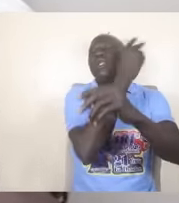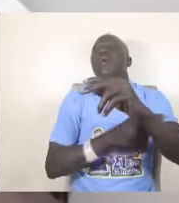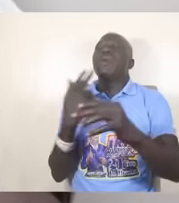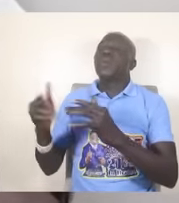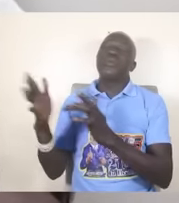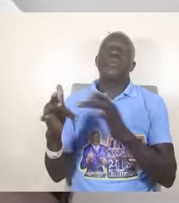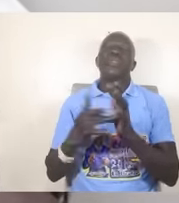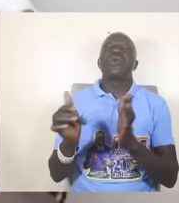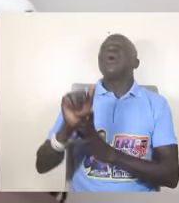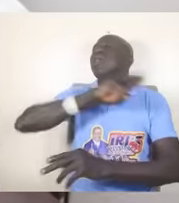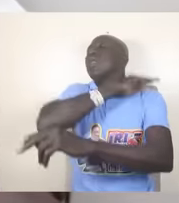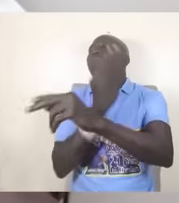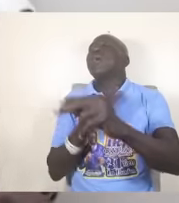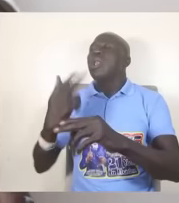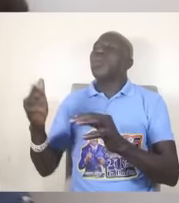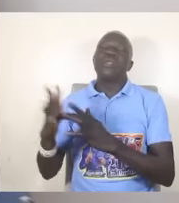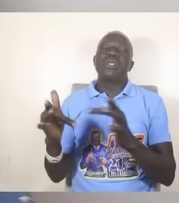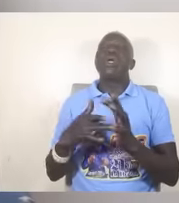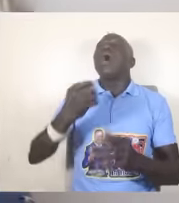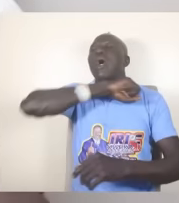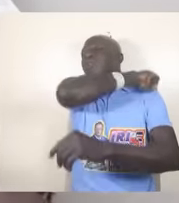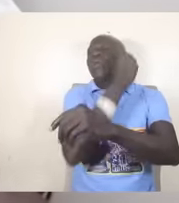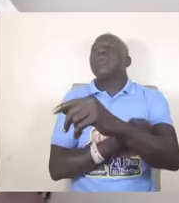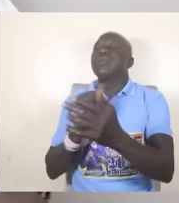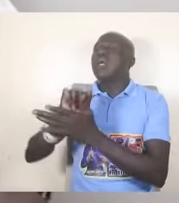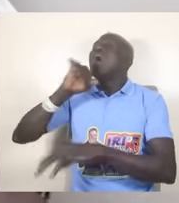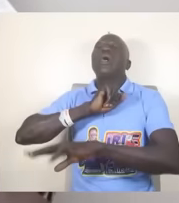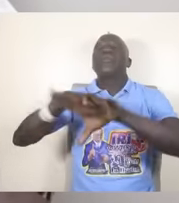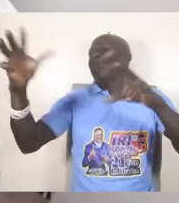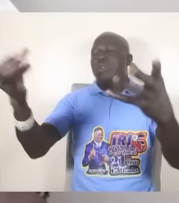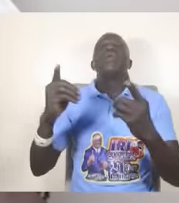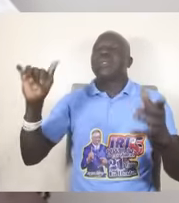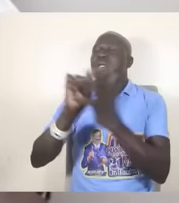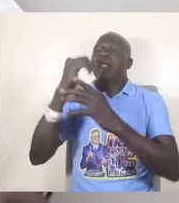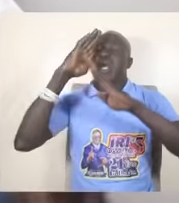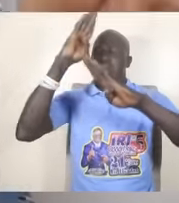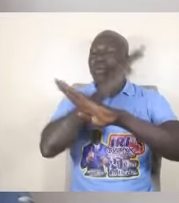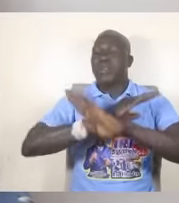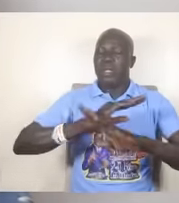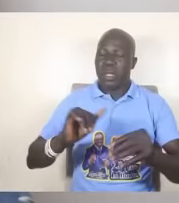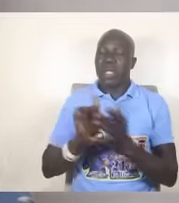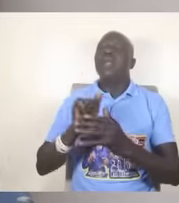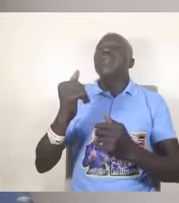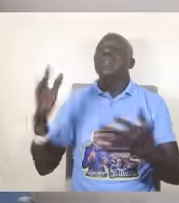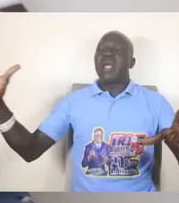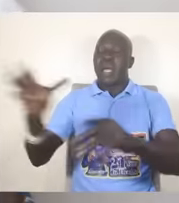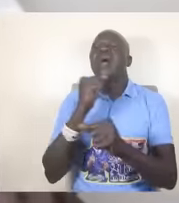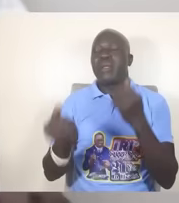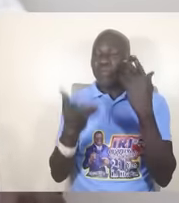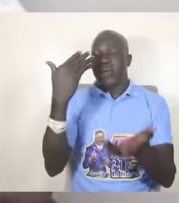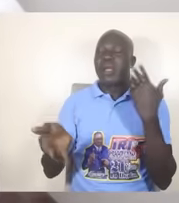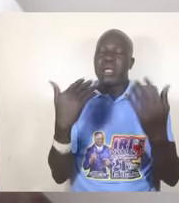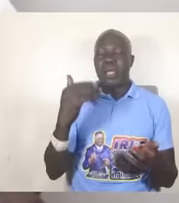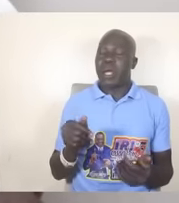was. Yes, there was. Yes, there was. Yes, there was. Yes, there was. Yes, there was. Yes, there